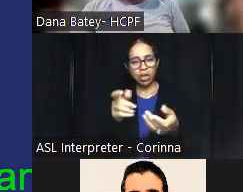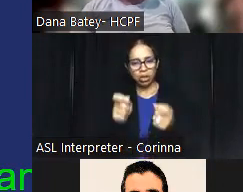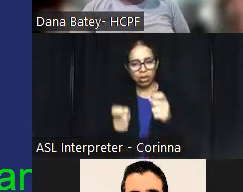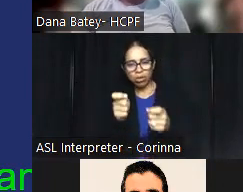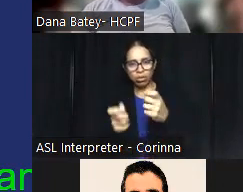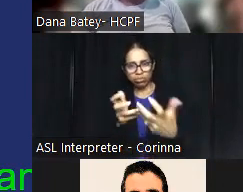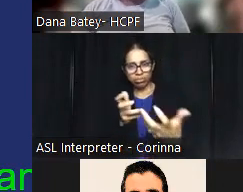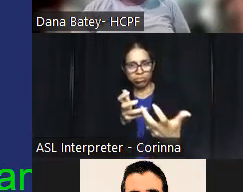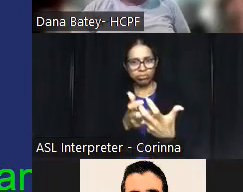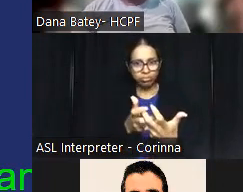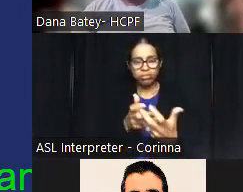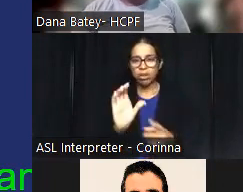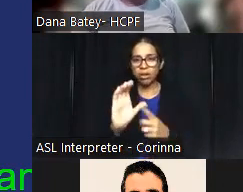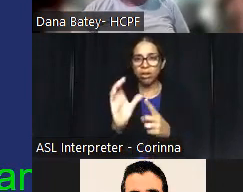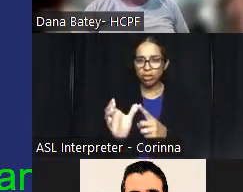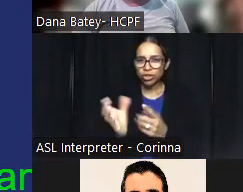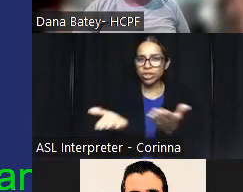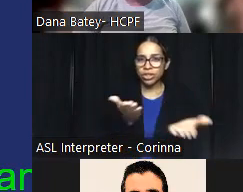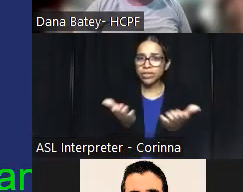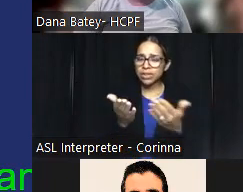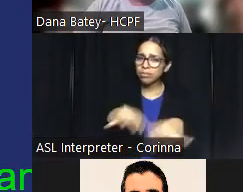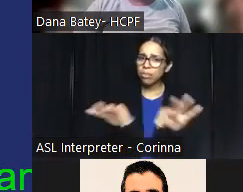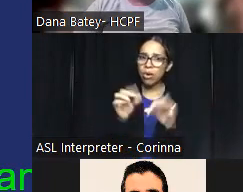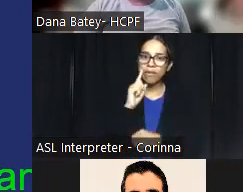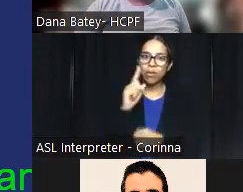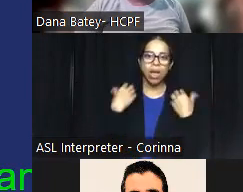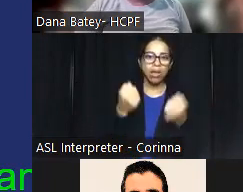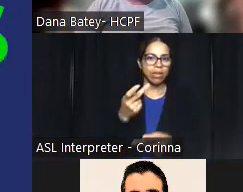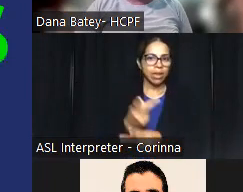important role, as we know, in health care quality.